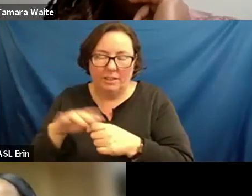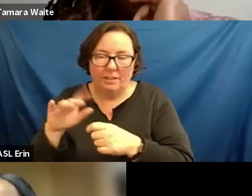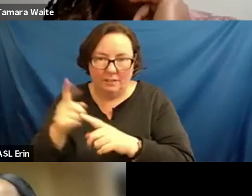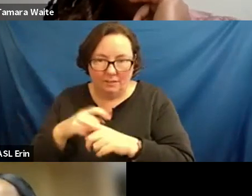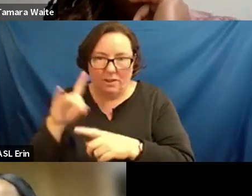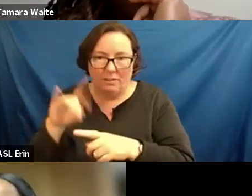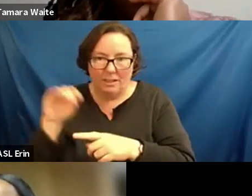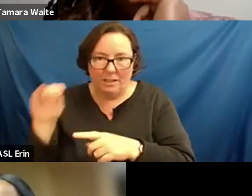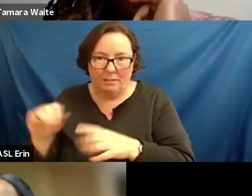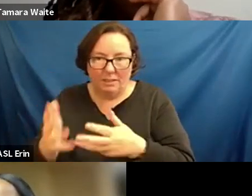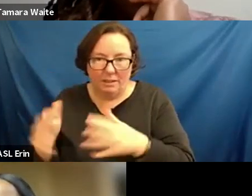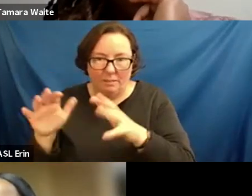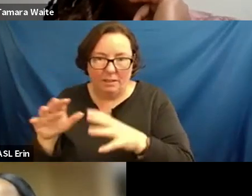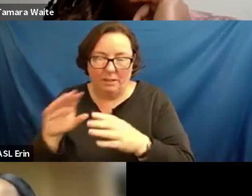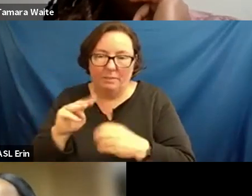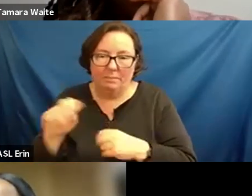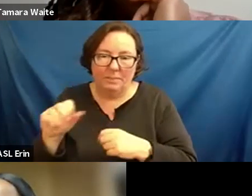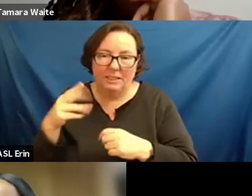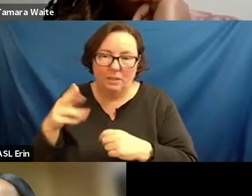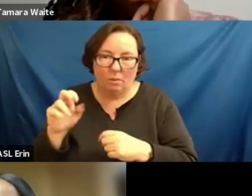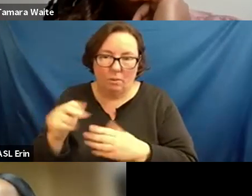I'm going to ask Ms. Hogan, she might have to help me with this,